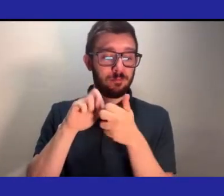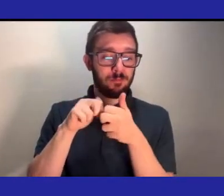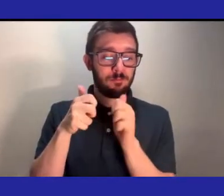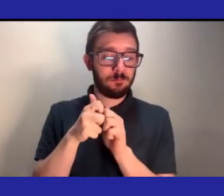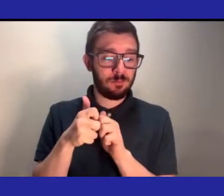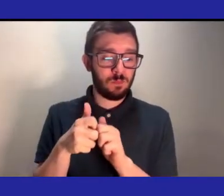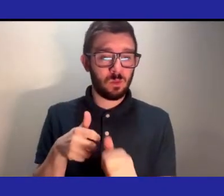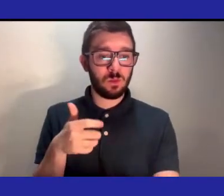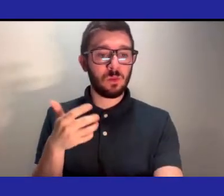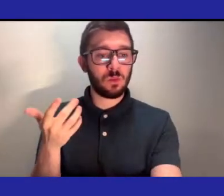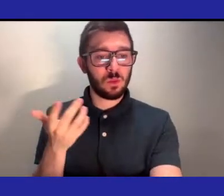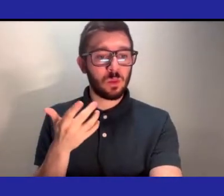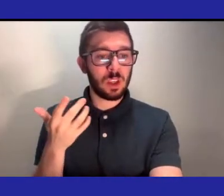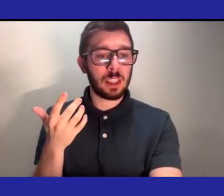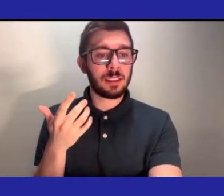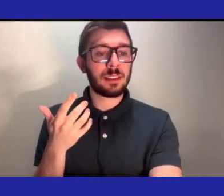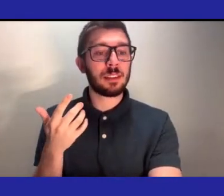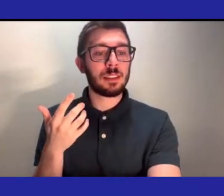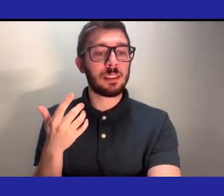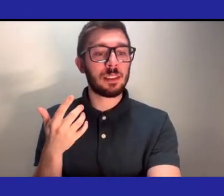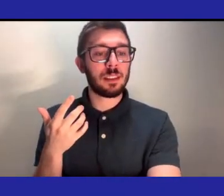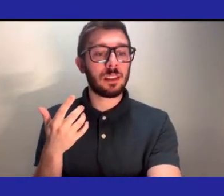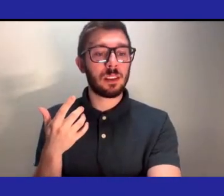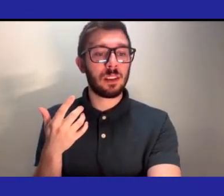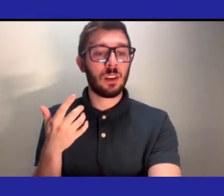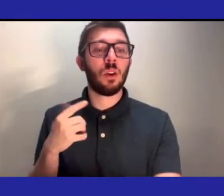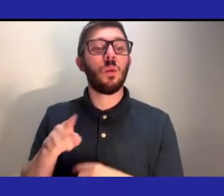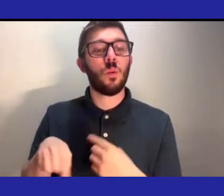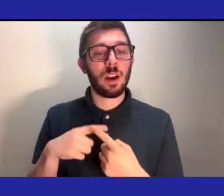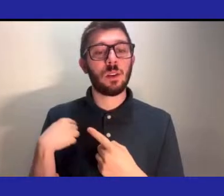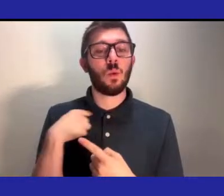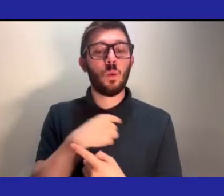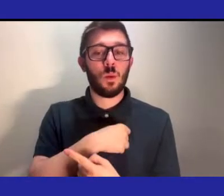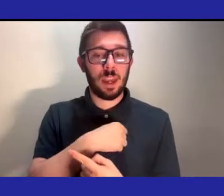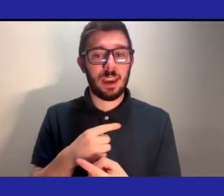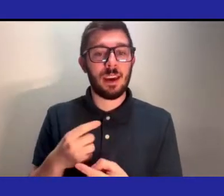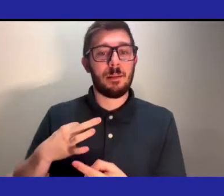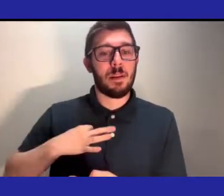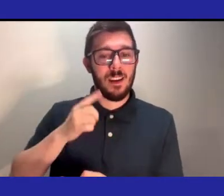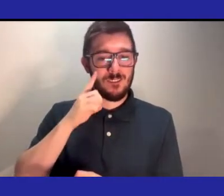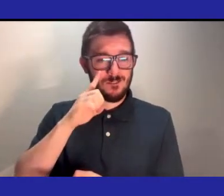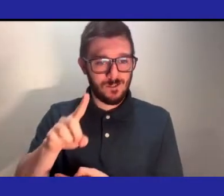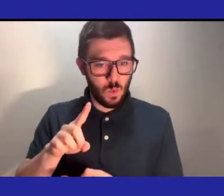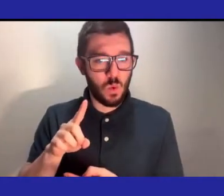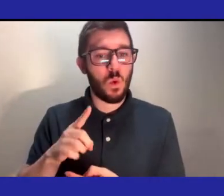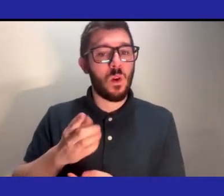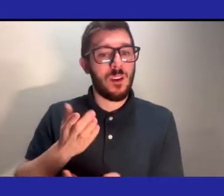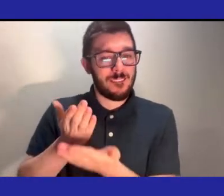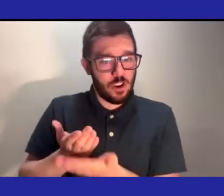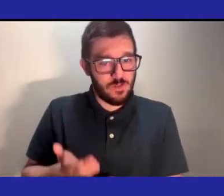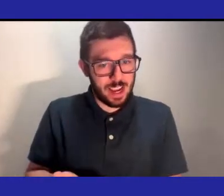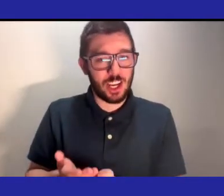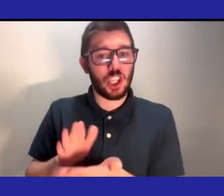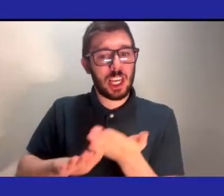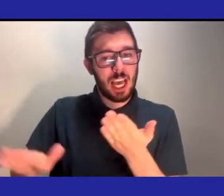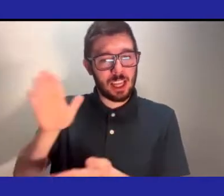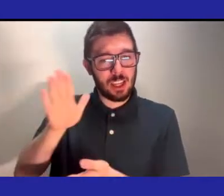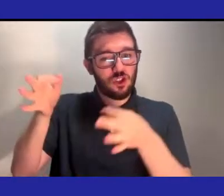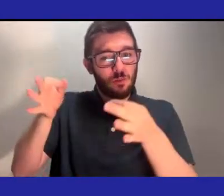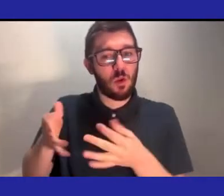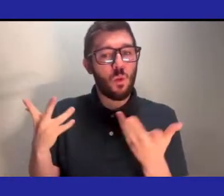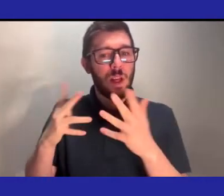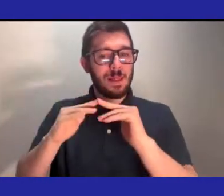one simply applied for verification, and the college determined what level you would be verified at based on a number of factors.